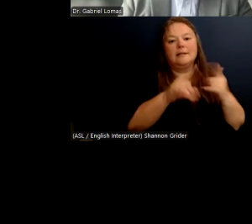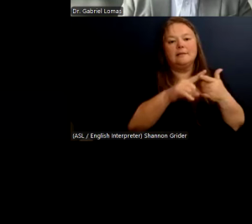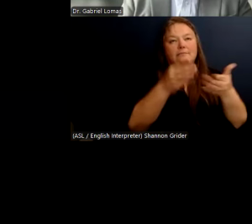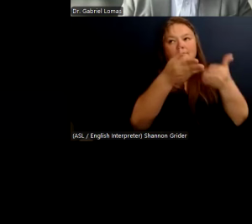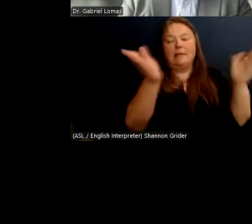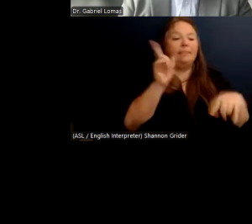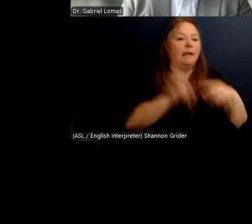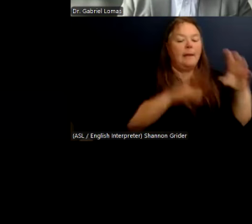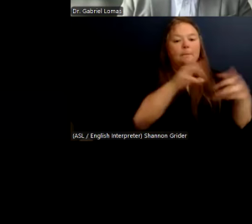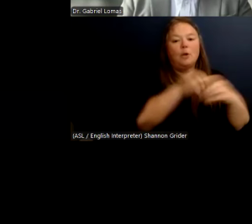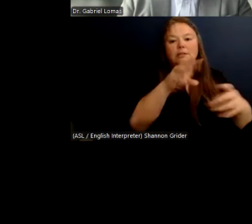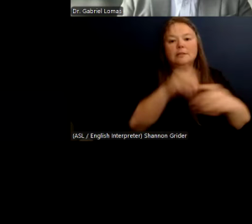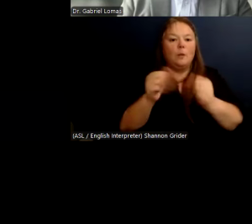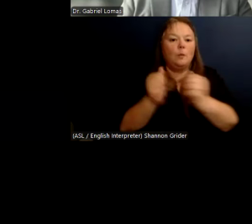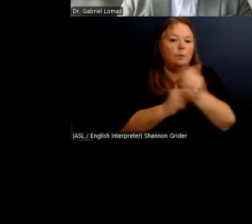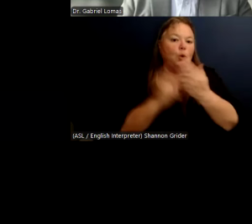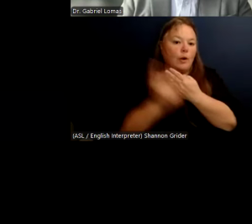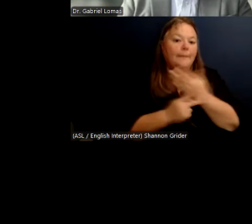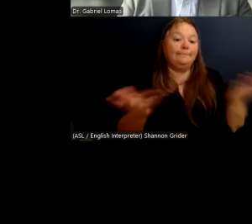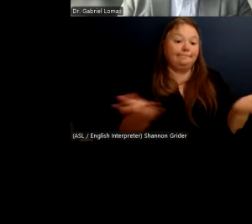to participate in programs. Next slide.